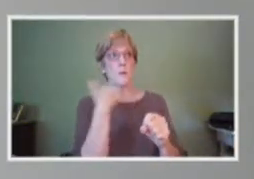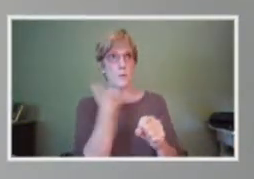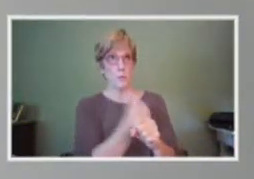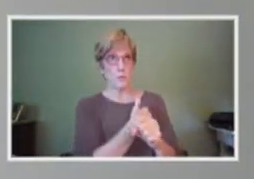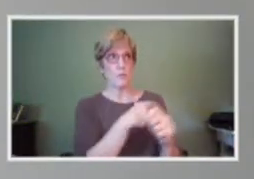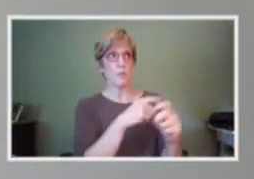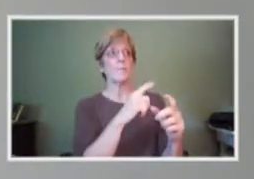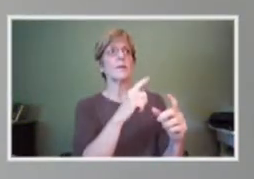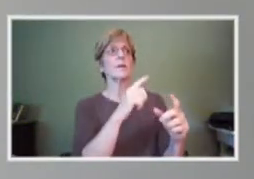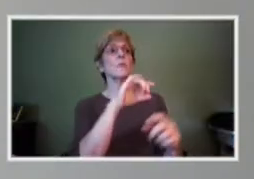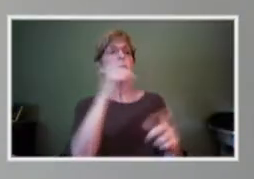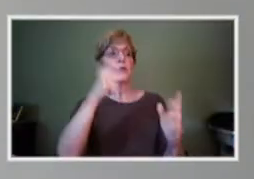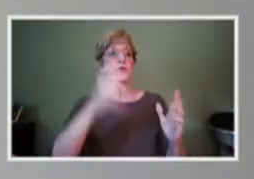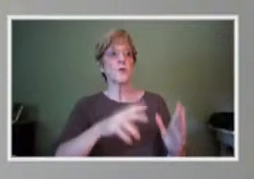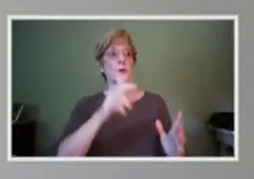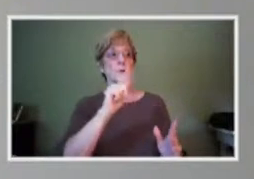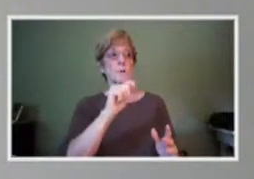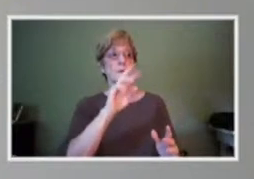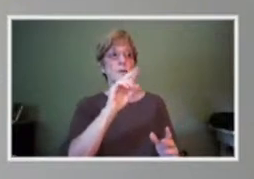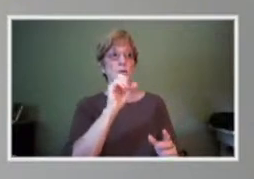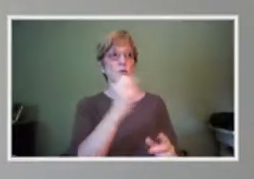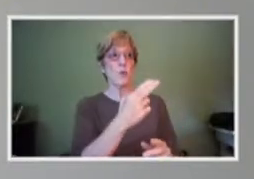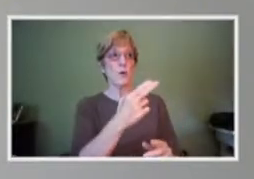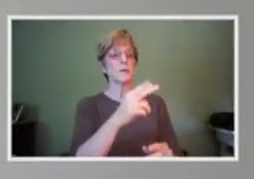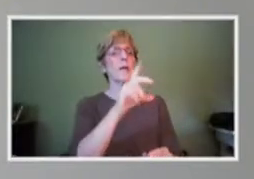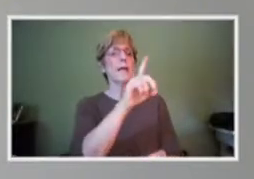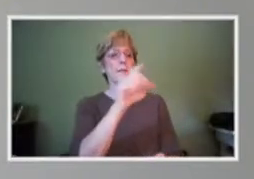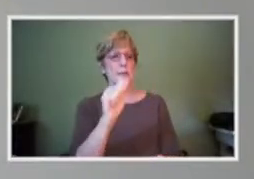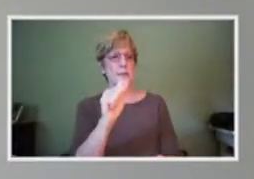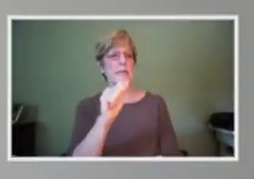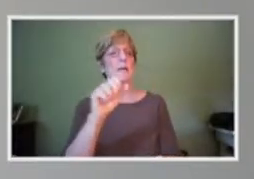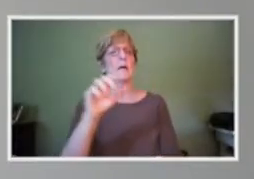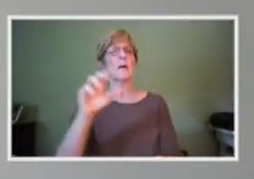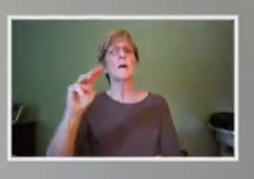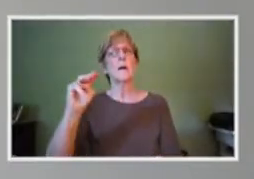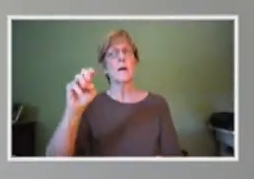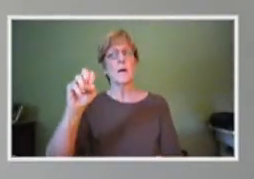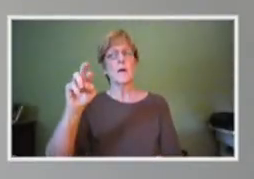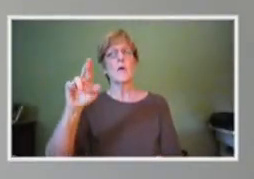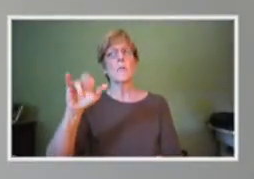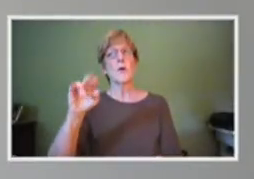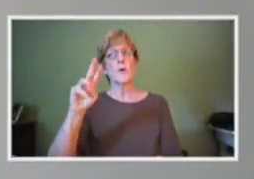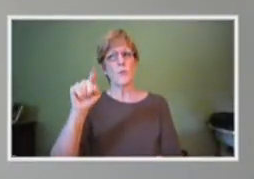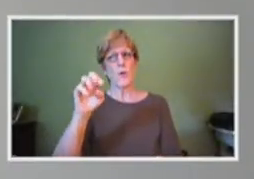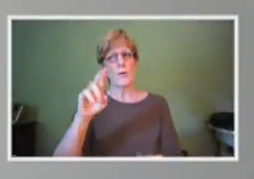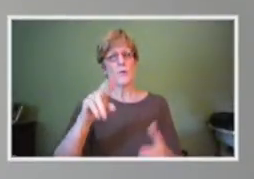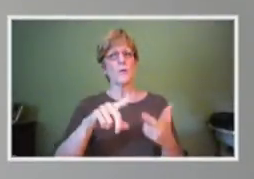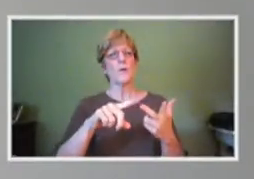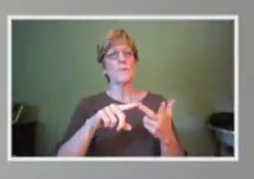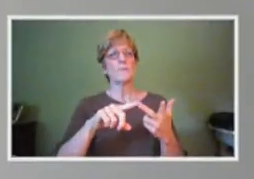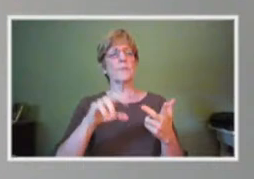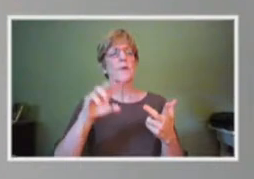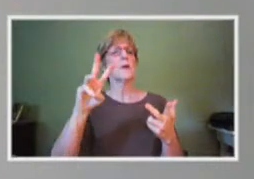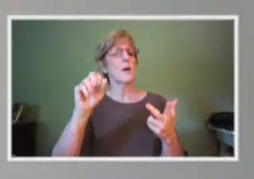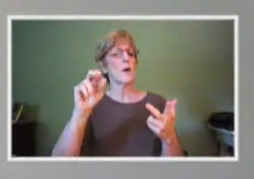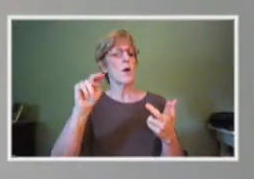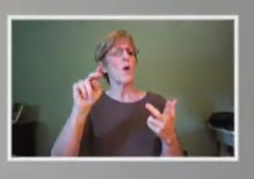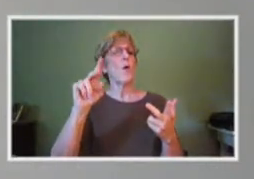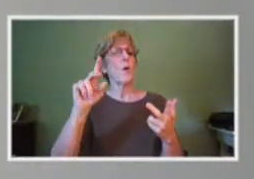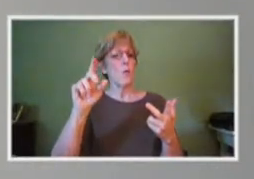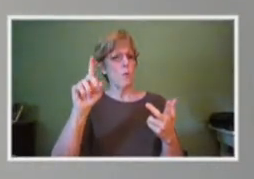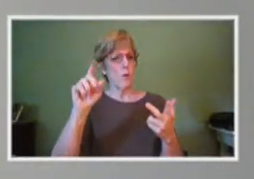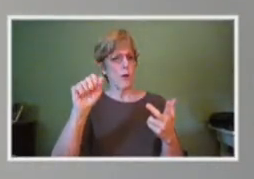Judge Trosh, the District Attorney Spencer Merriweather, as well as Chief Magistrate Wanda Moore. So we have a meeting